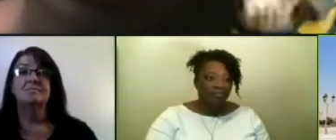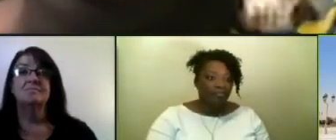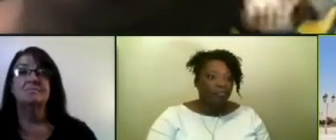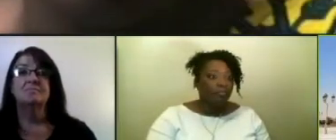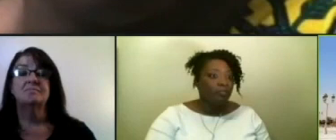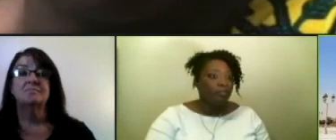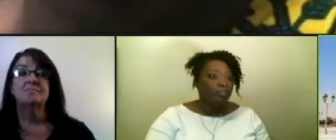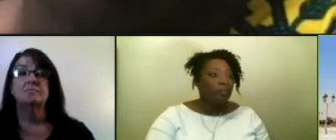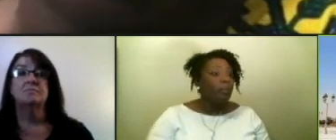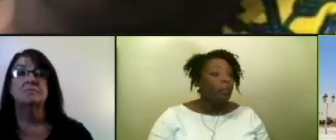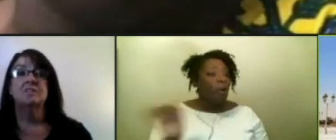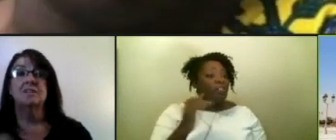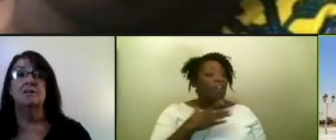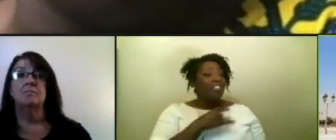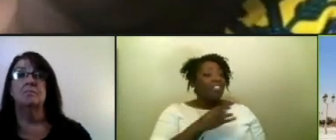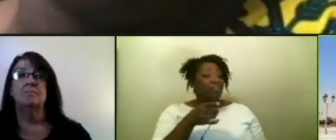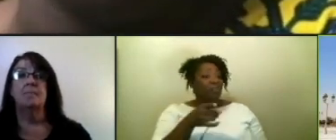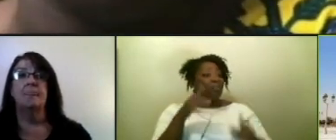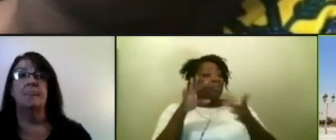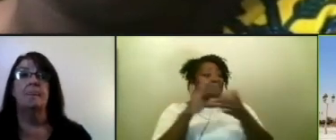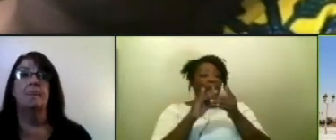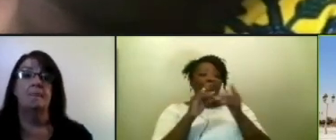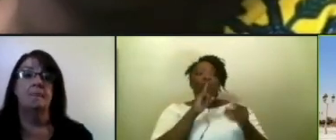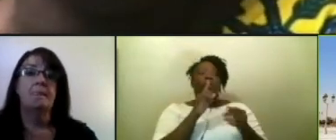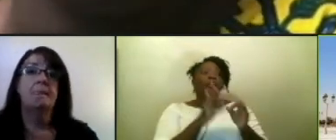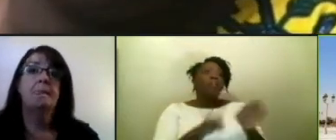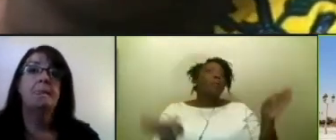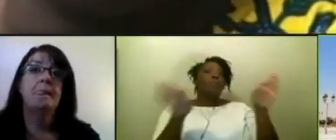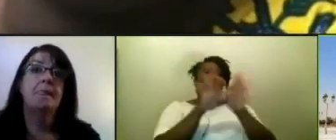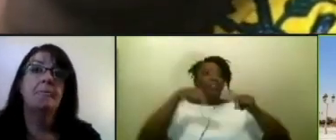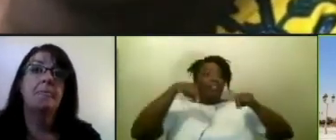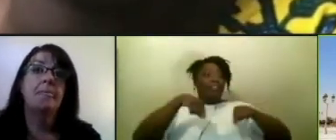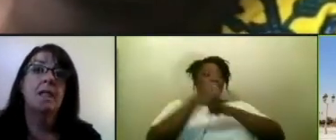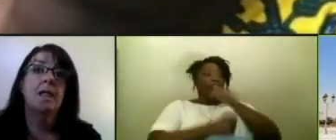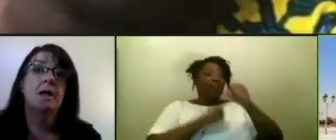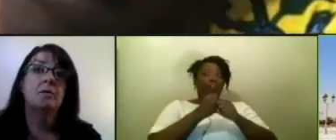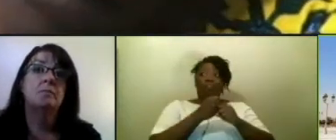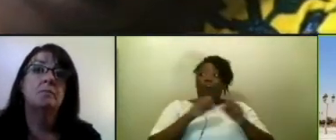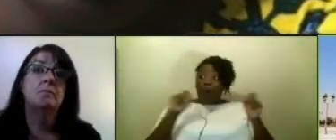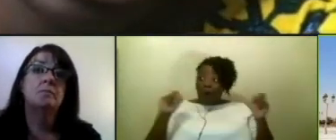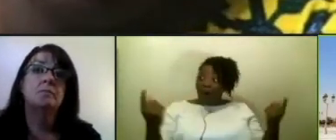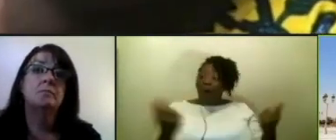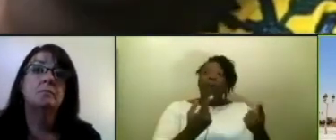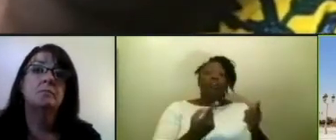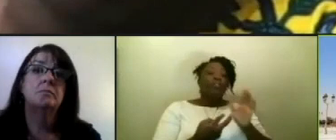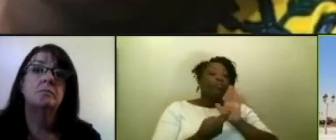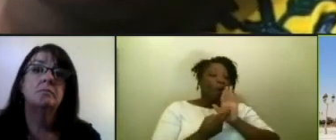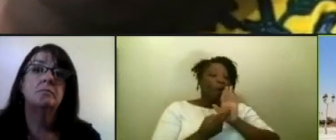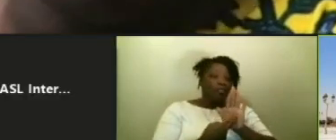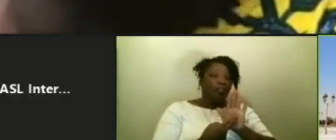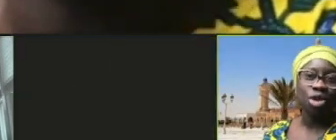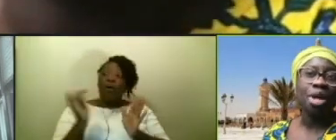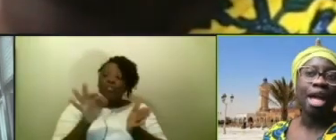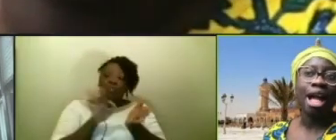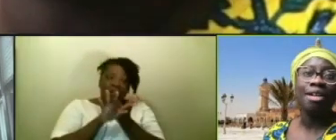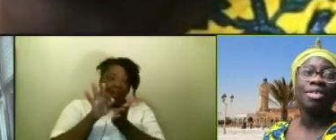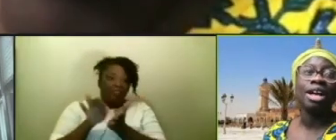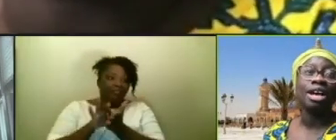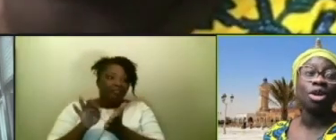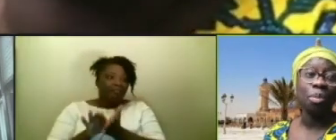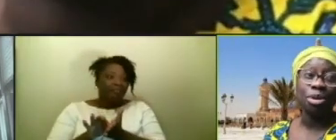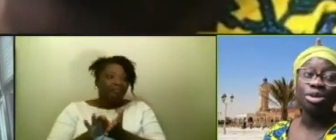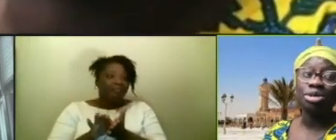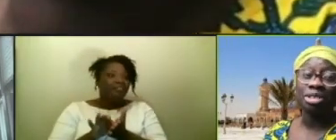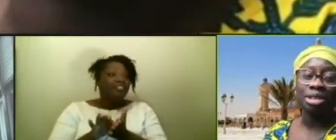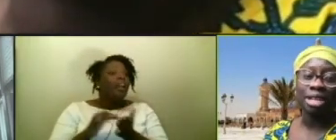you said, it is so critical this year for all of us to be represented and to be counted. So we have